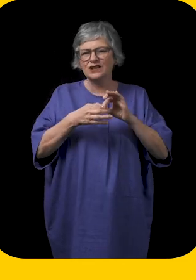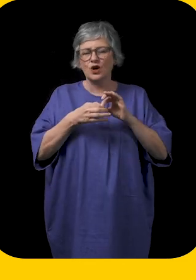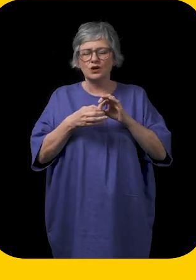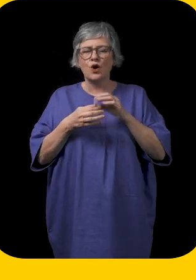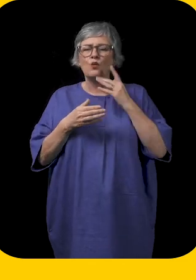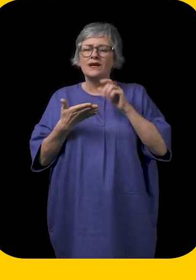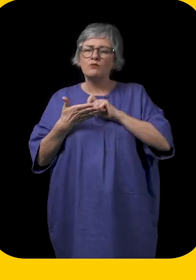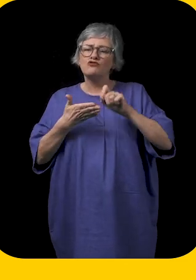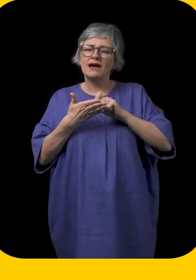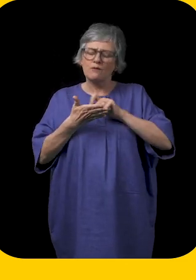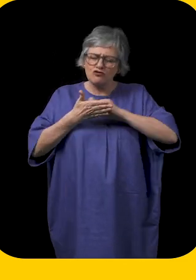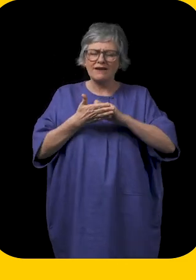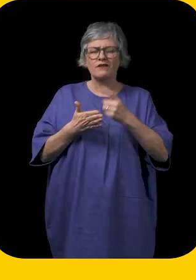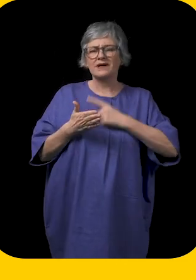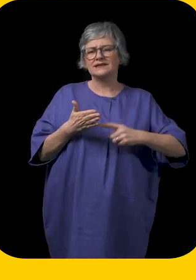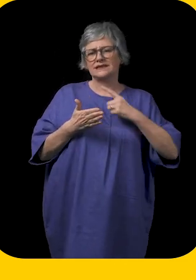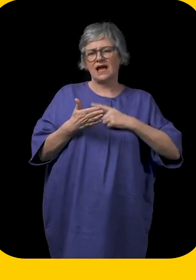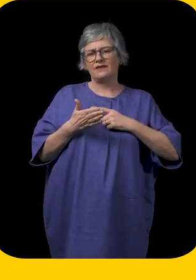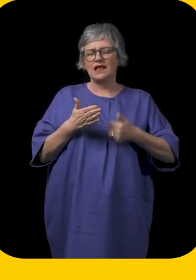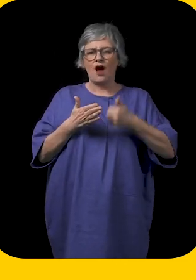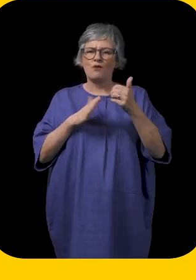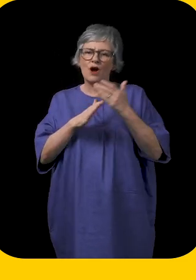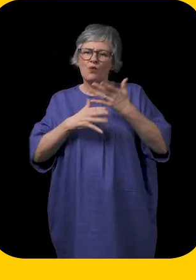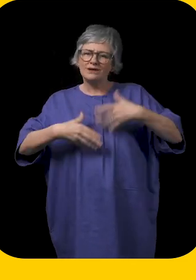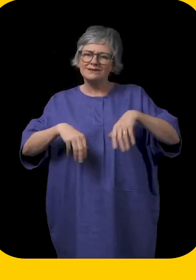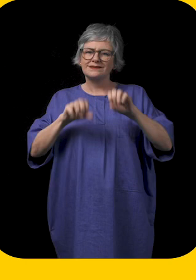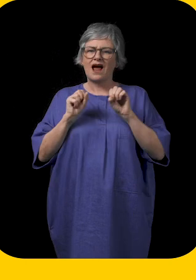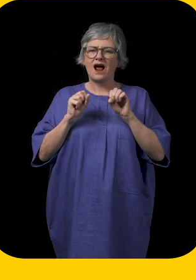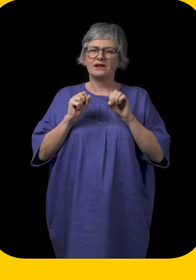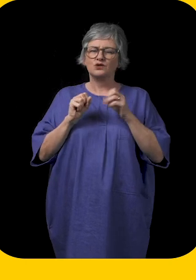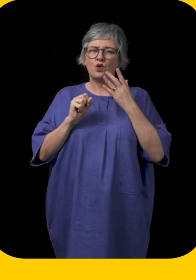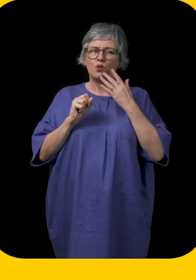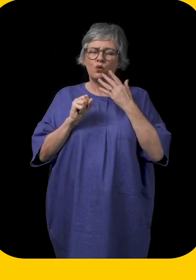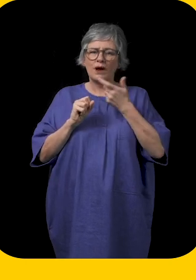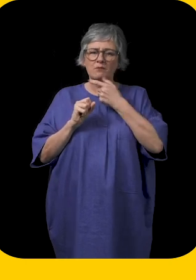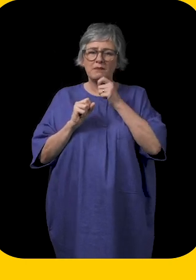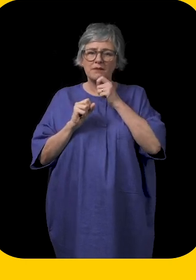and that way of connection, because when I write, I'm writing just for myself, that's